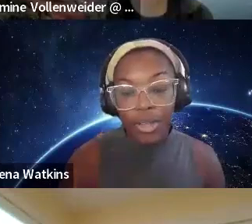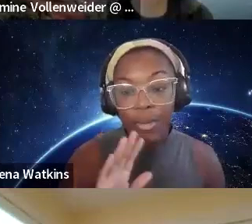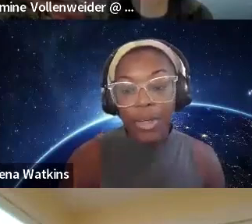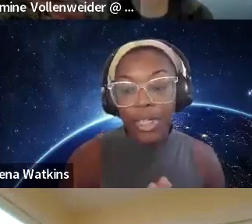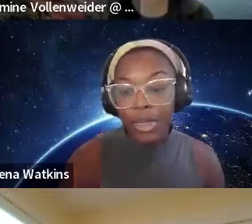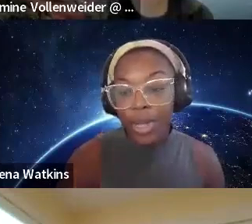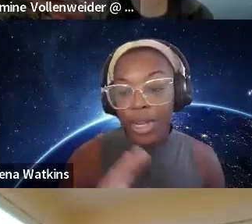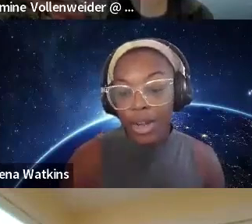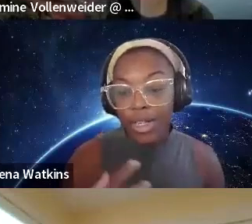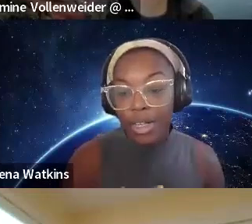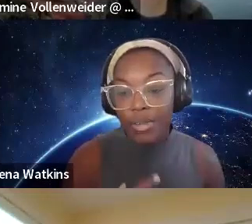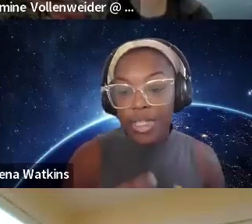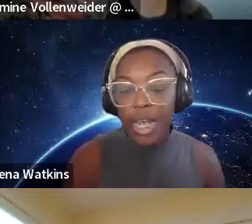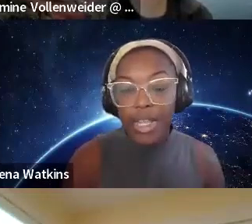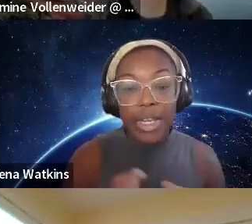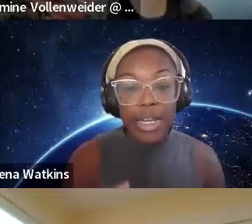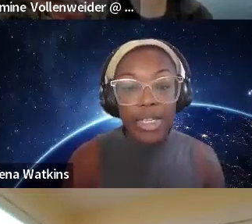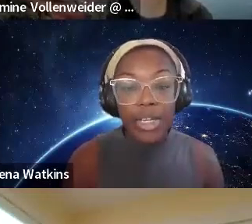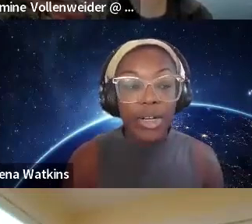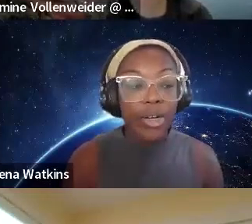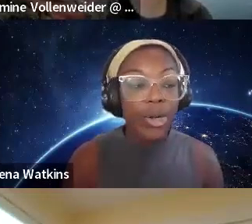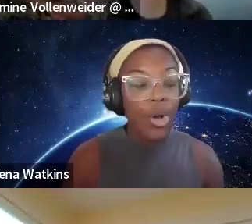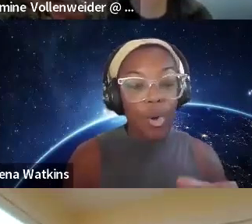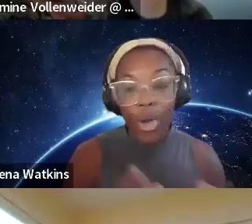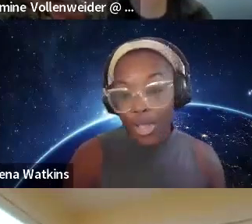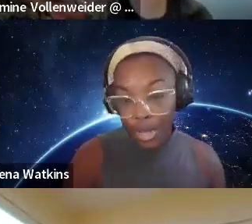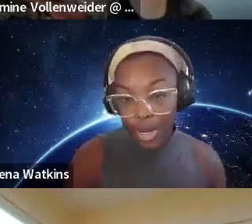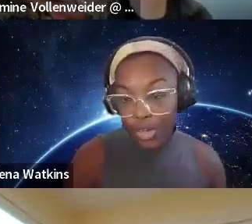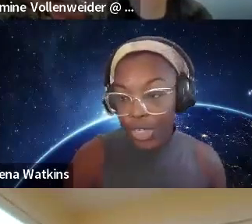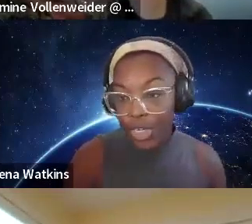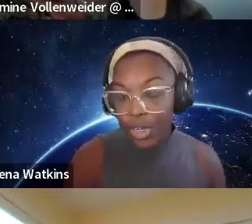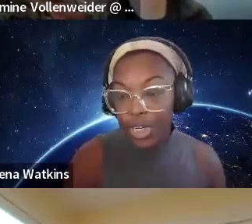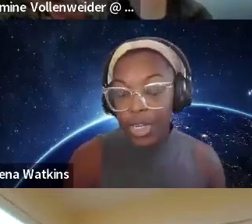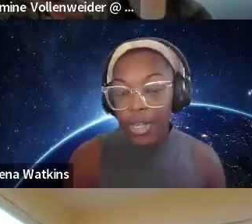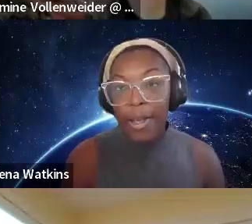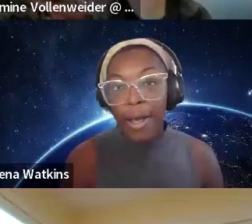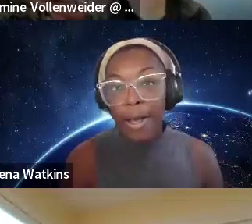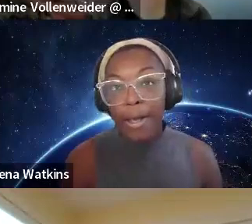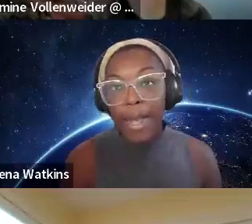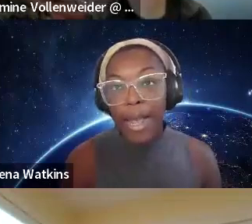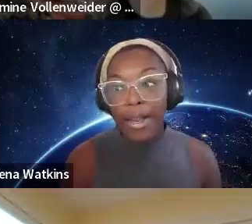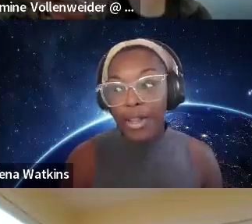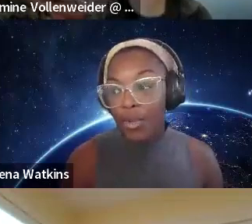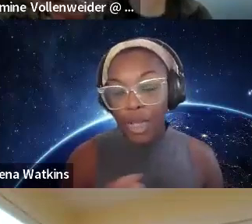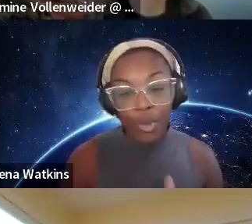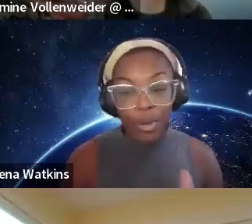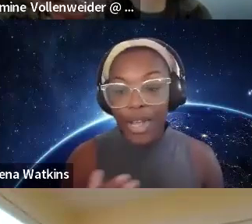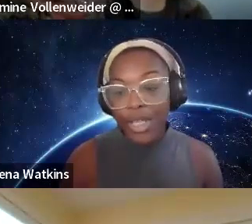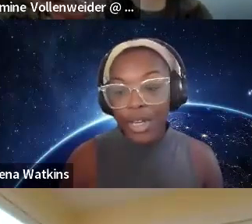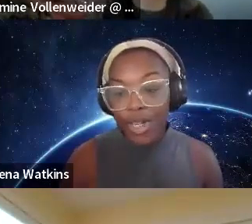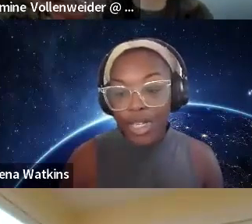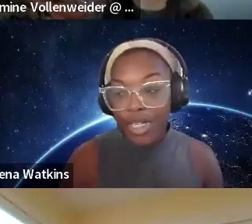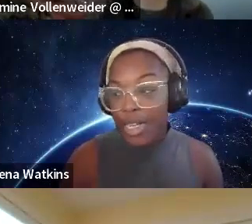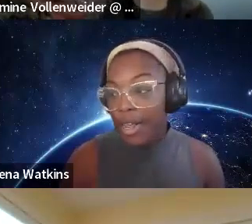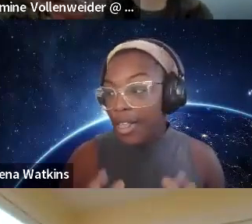the participant and ourselves, decide that they need to learn what they're interested in learning. And then we provide